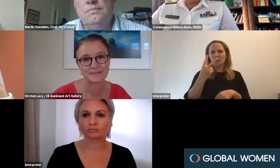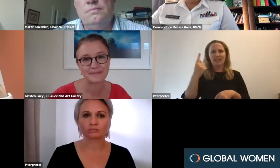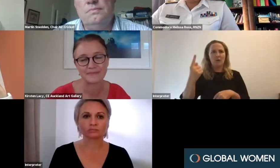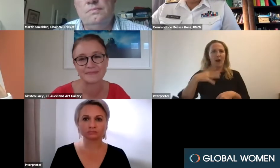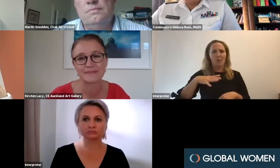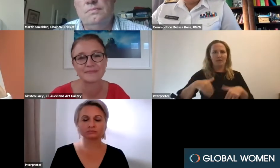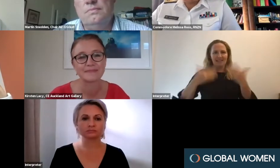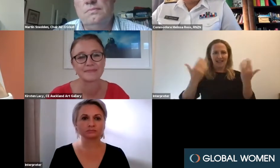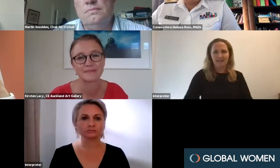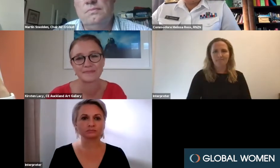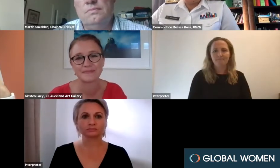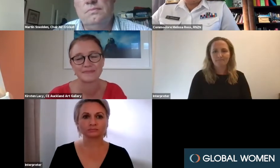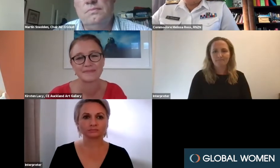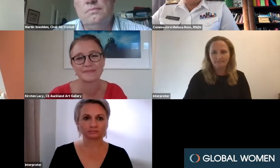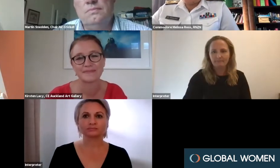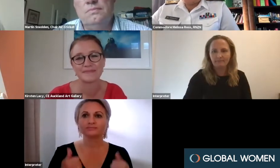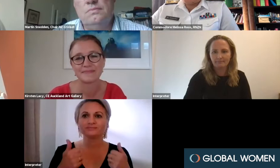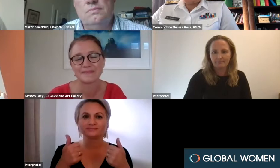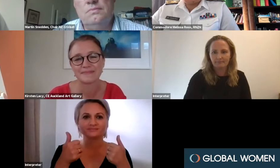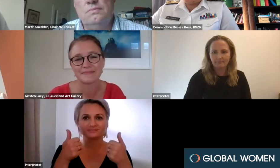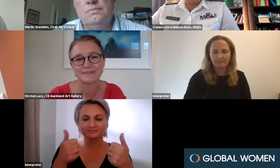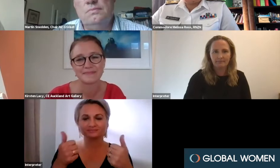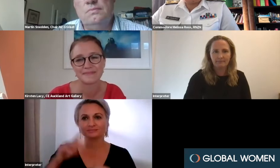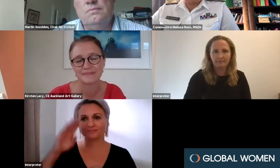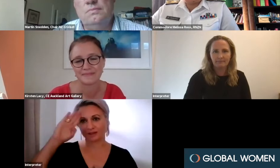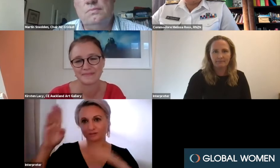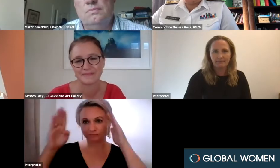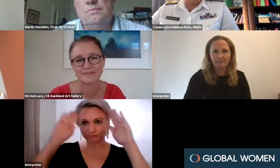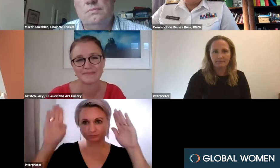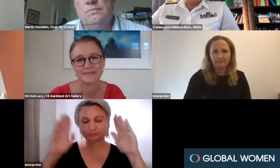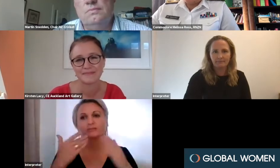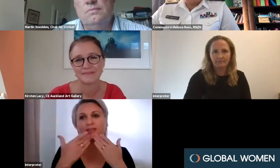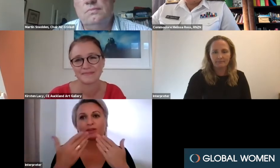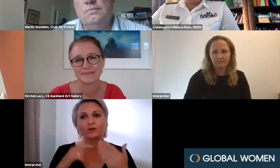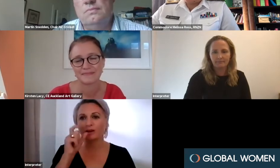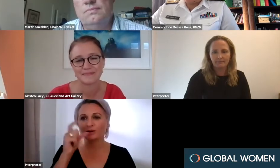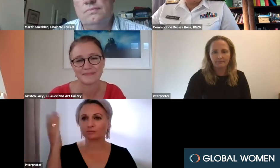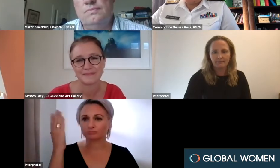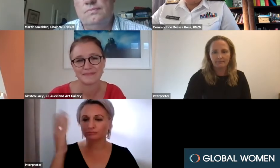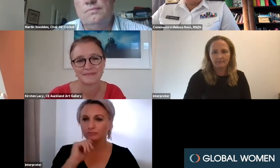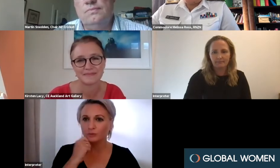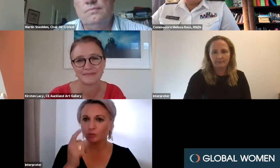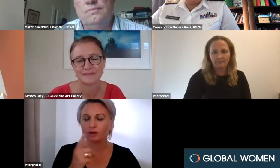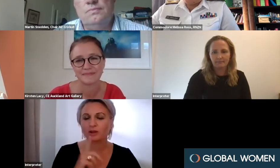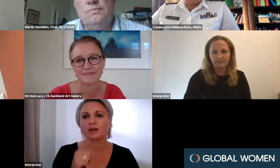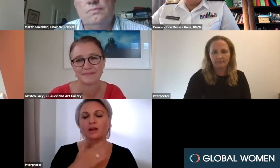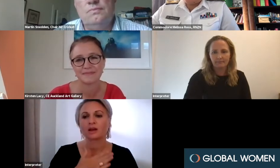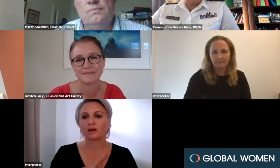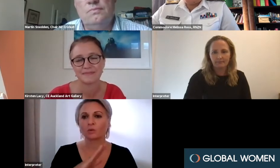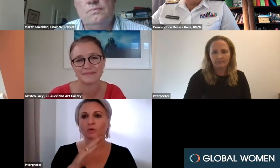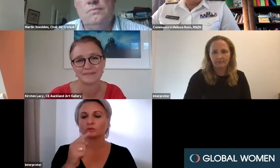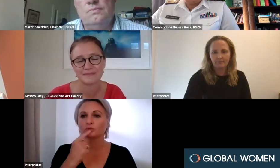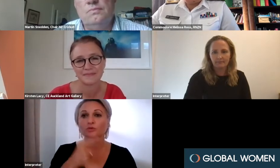IWD21. Ngā mihi nui, Kirsten, tēnā koutou katoa to everyone out there. Ko te ramaroa te